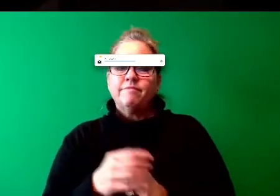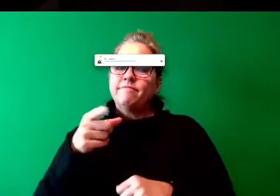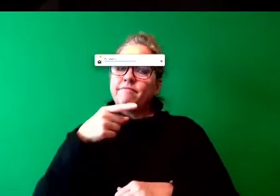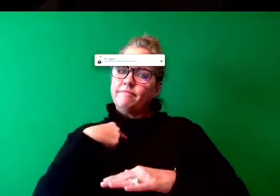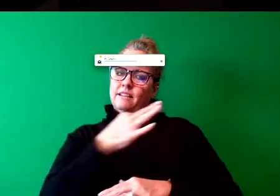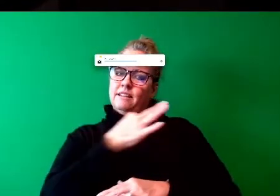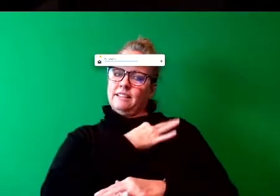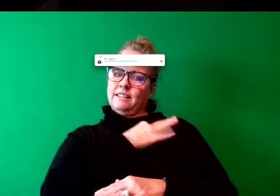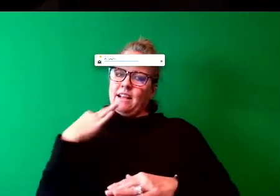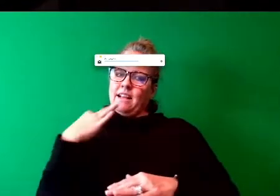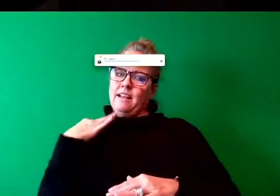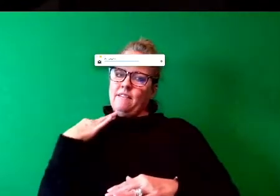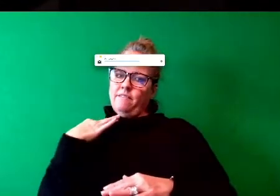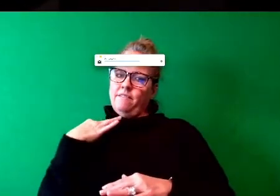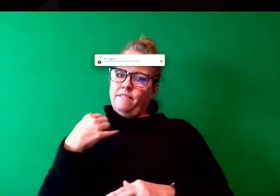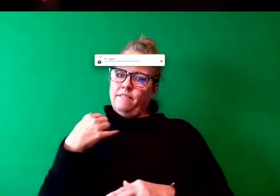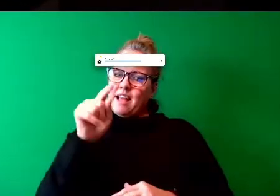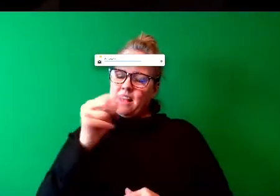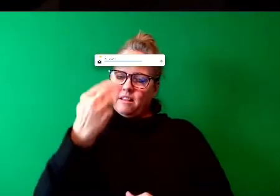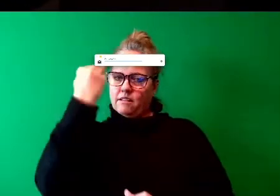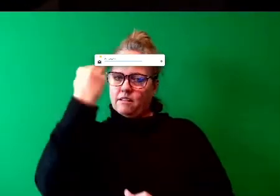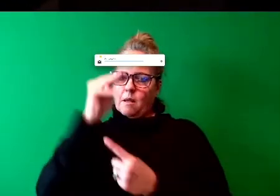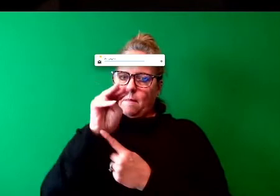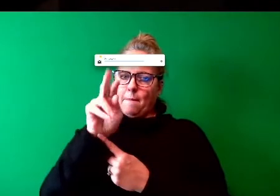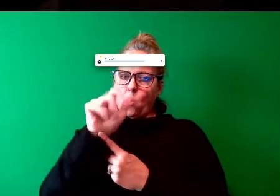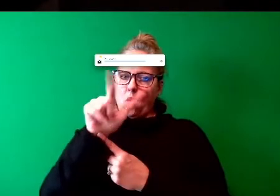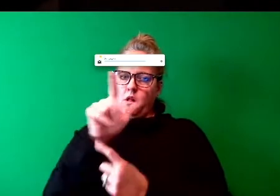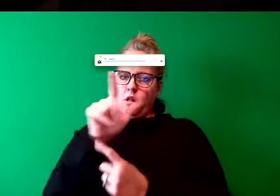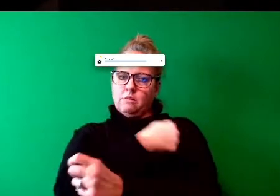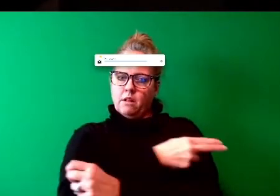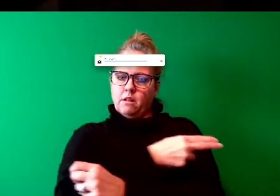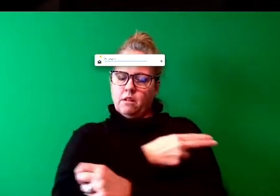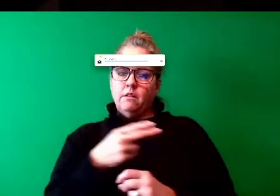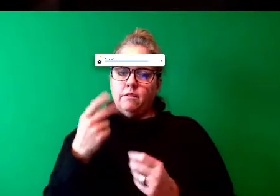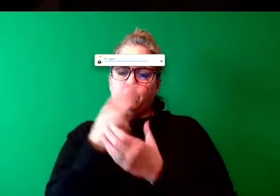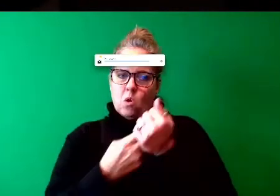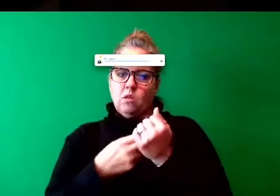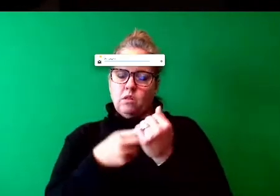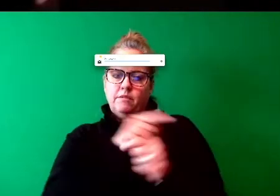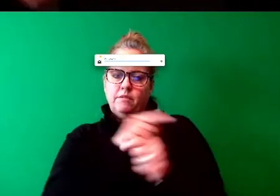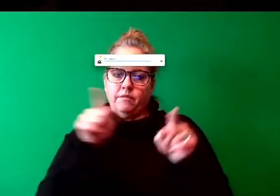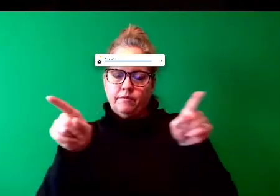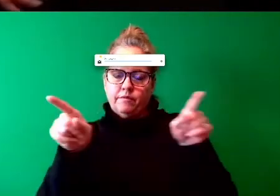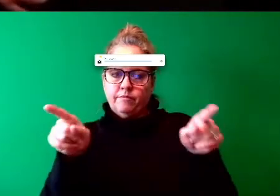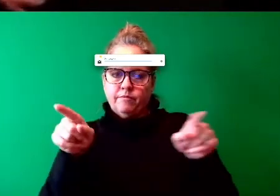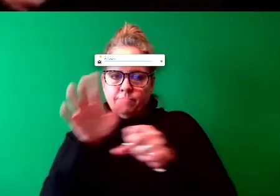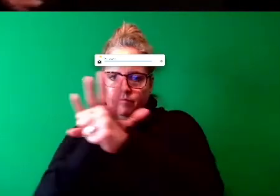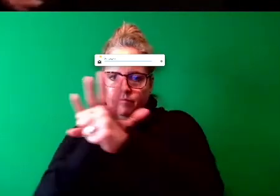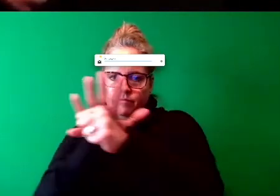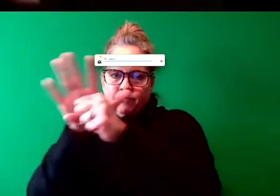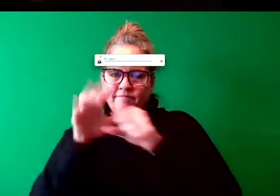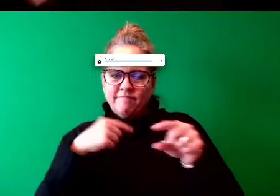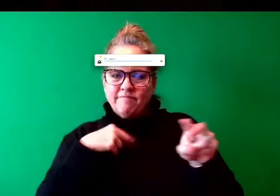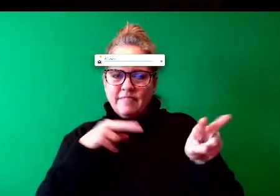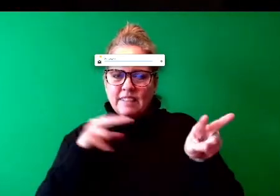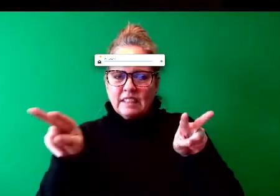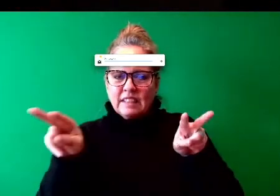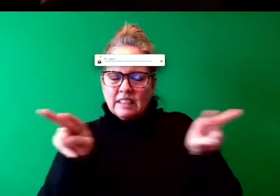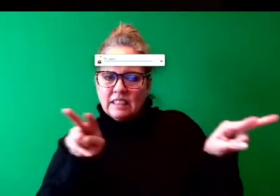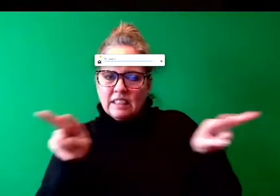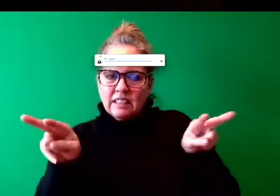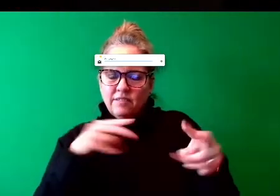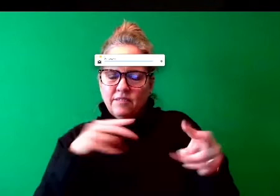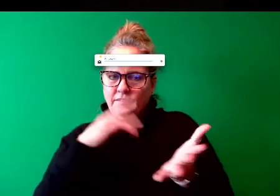am on staff at Memorial and at Centura, so UC Health and Centura locally, because I believe that